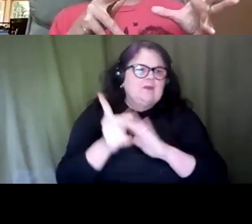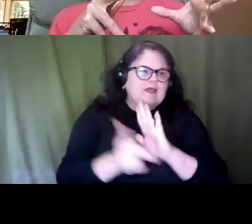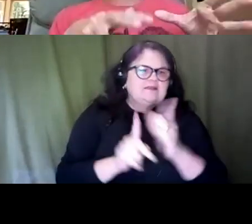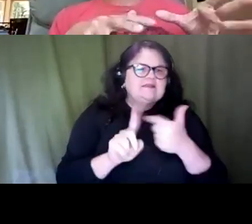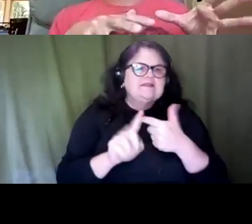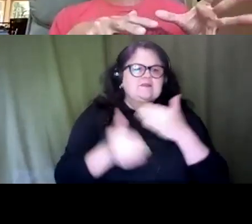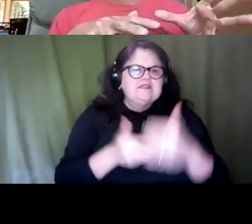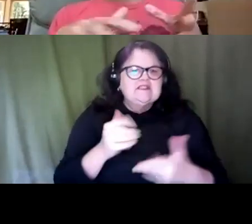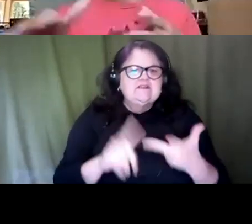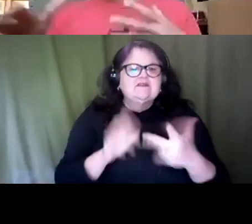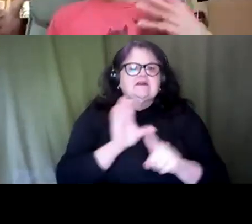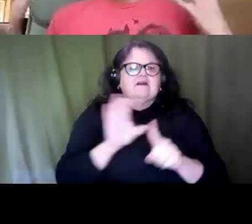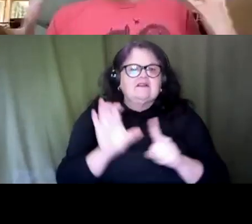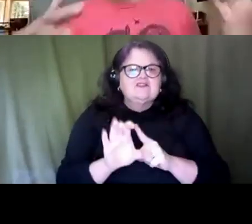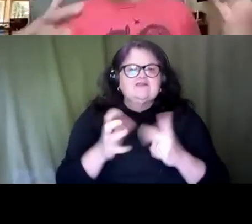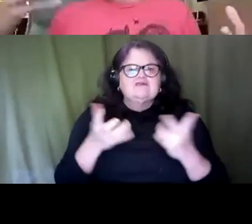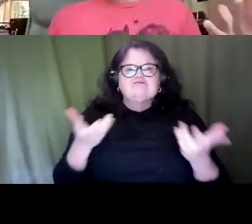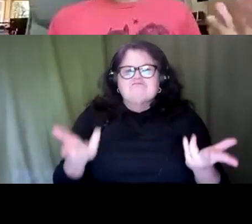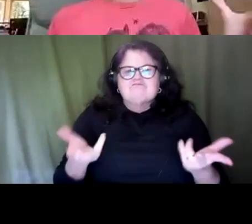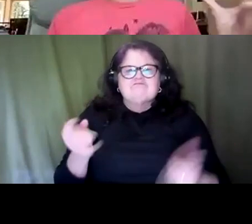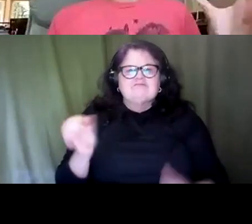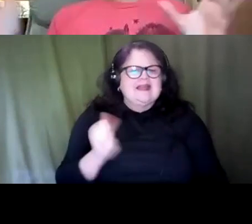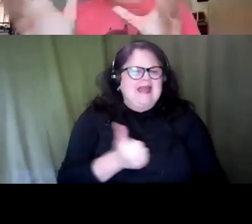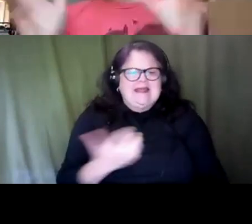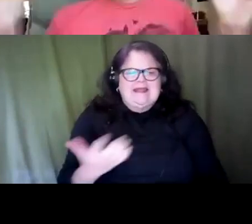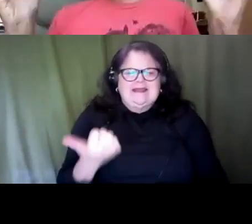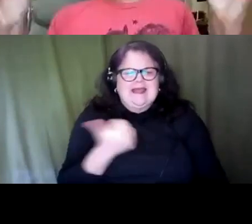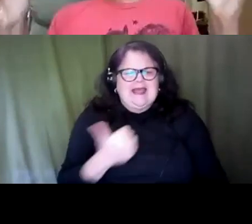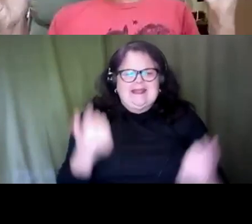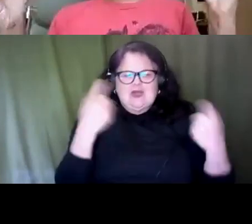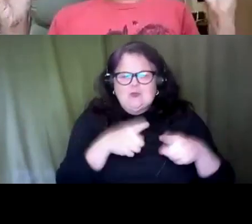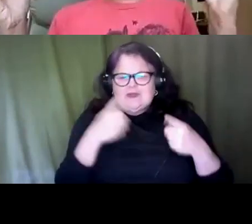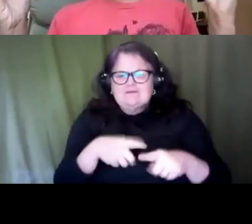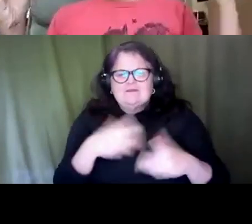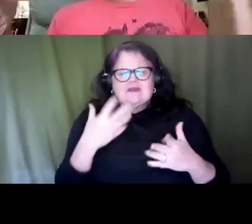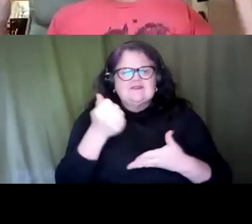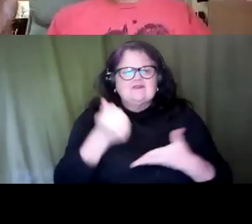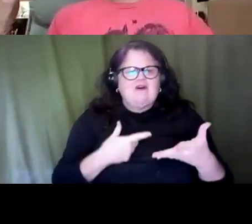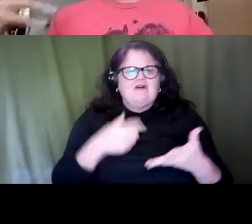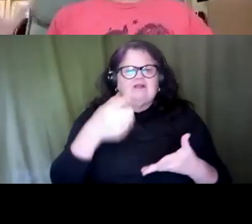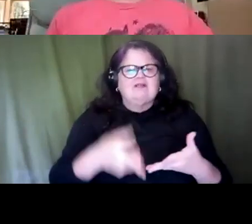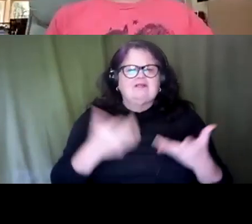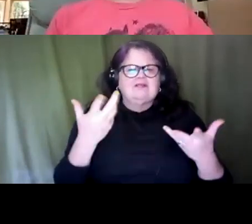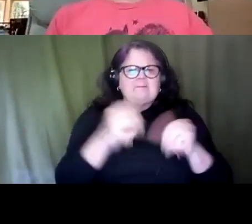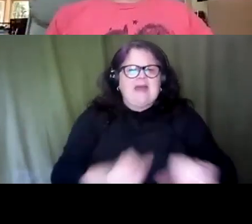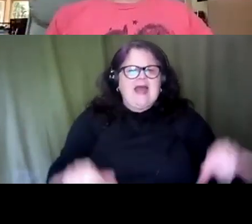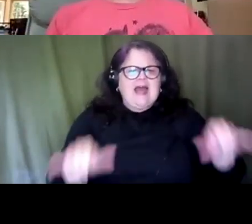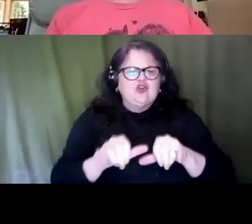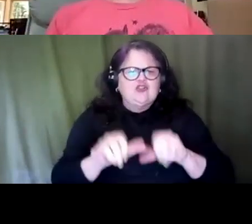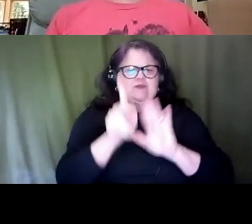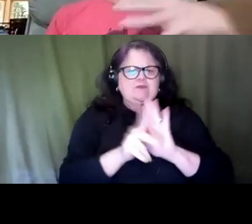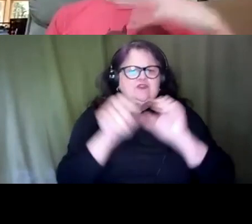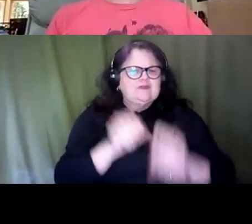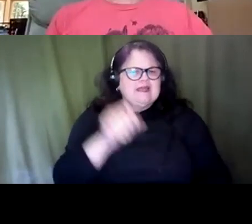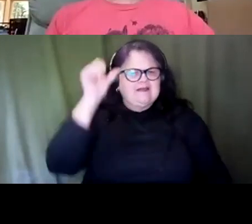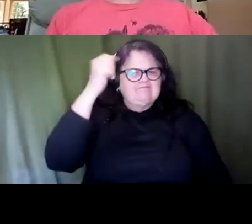procedures, culture, like anything, any of the agreements. These are just all kind of patterns and principles you can keep in mind